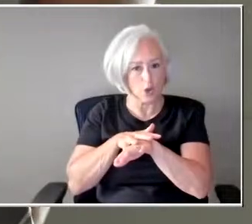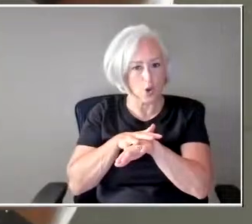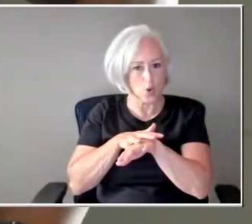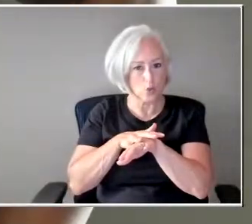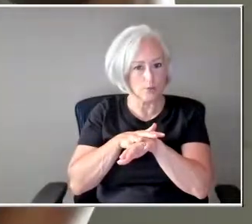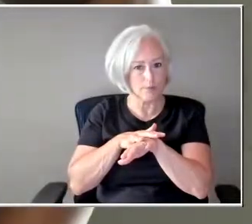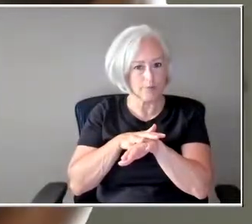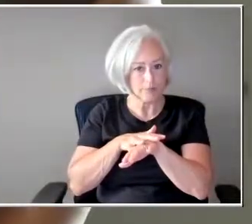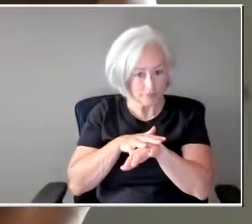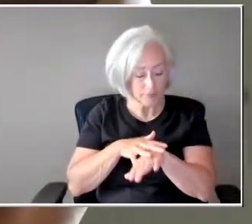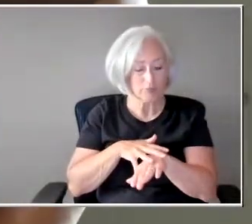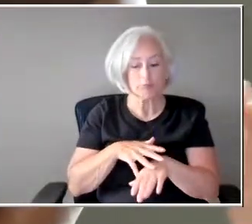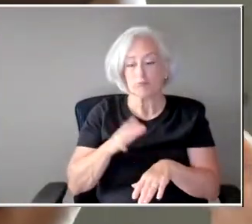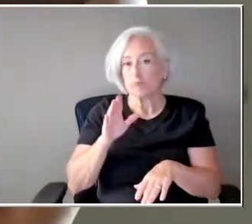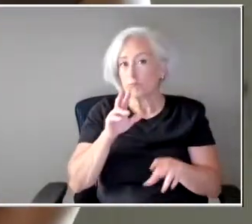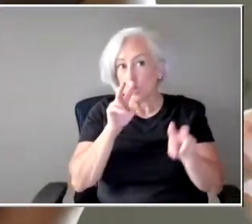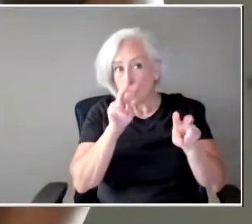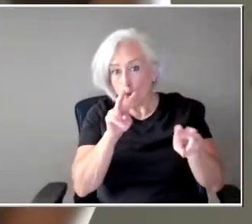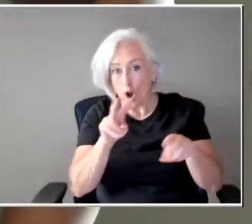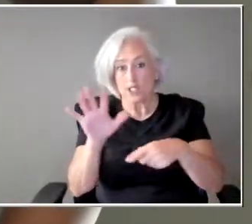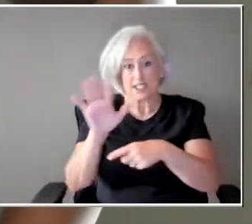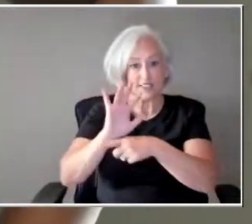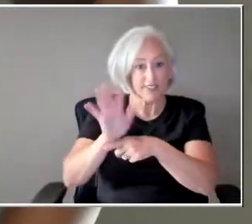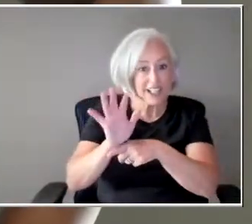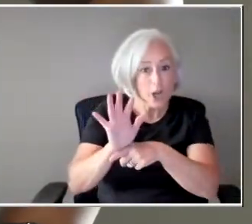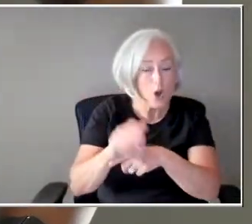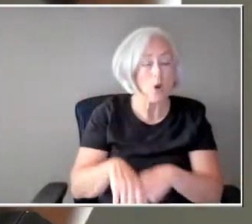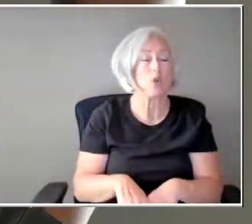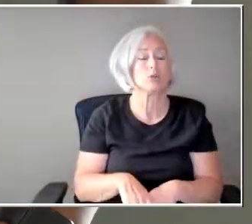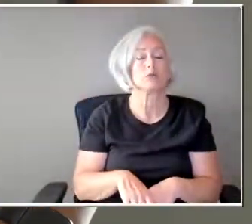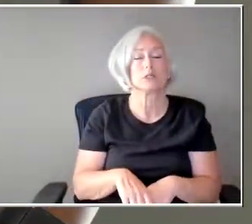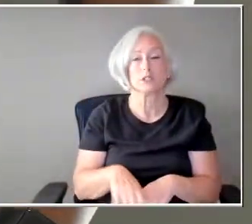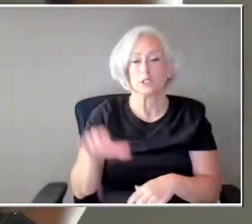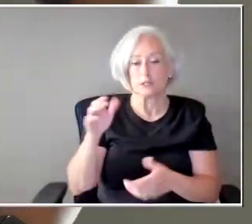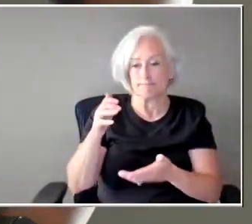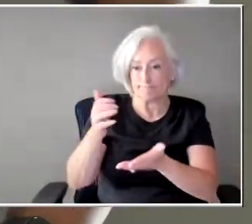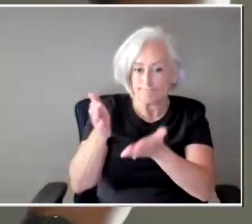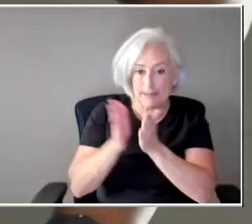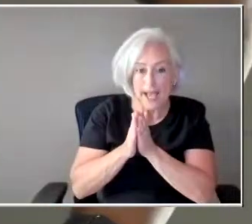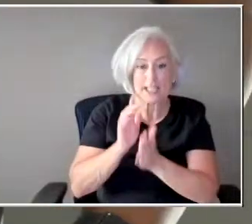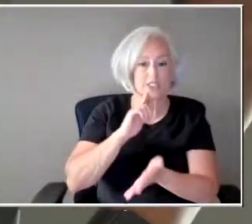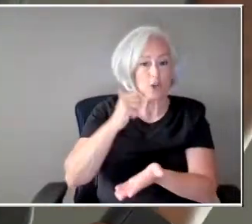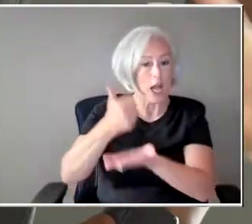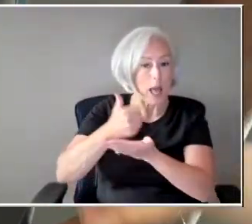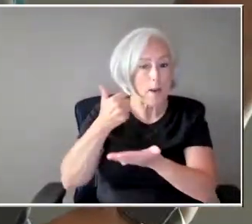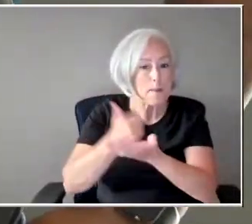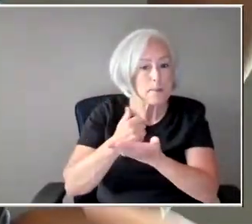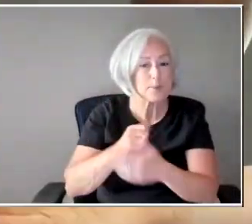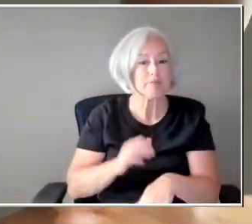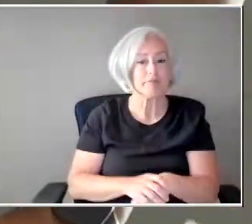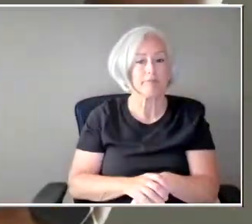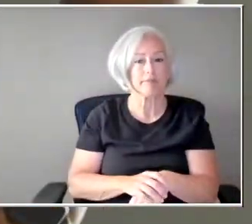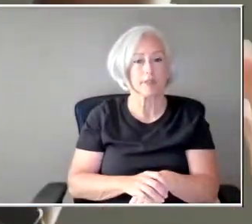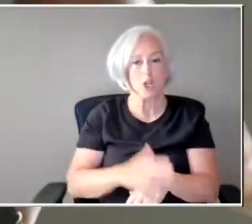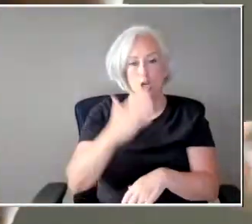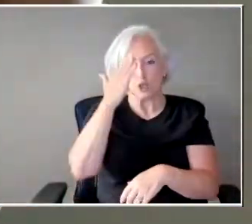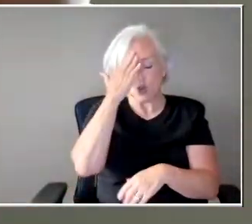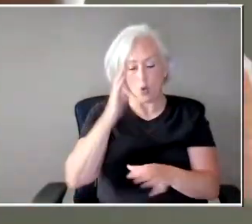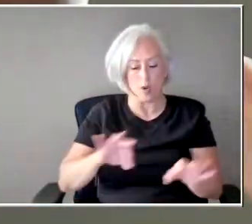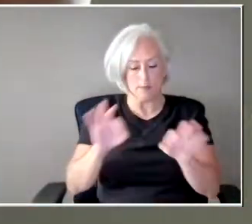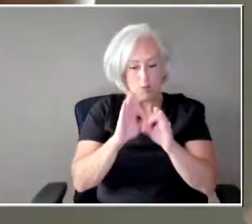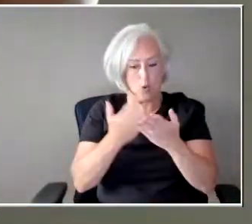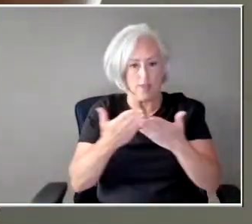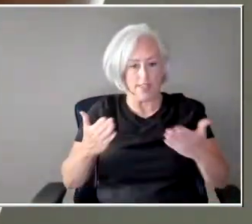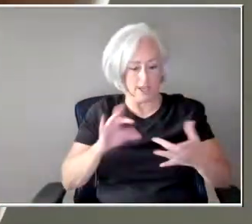some help, watching some videos, making sure that you are aware of some of the big cues of some of the movements, like when we were talking about knees and toes and